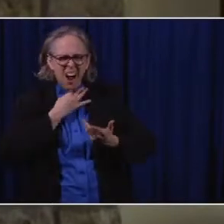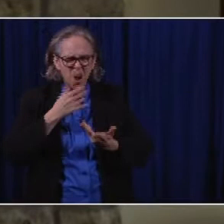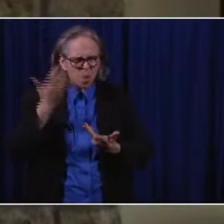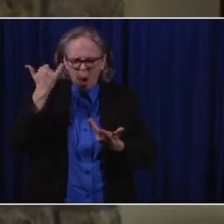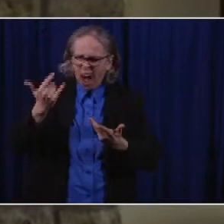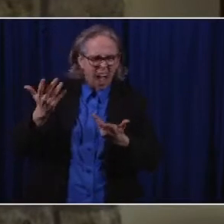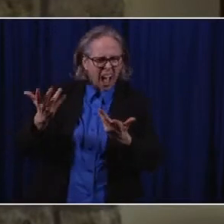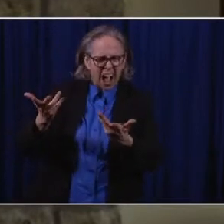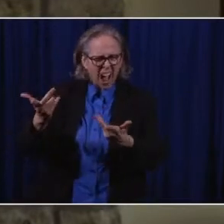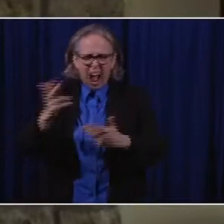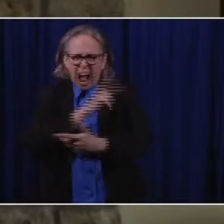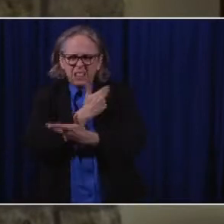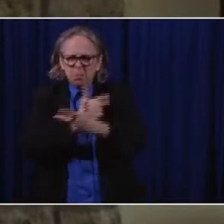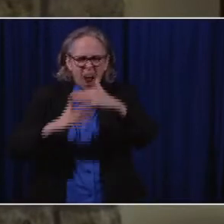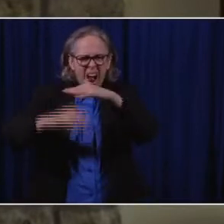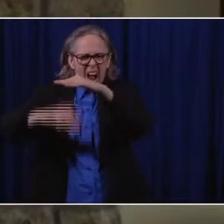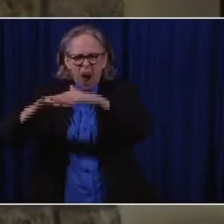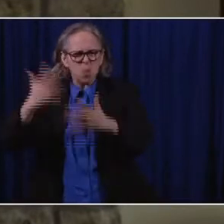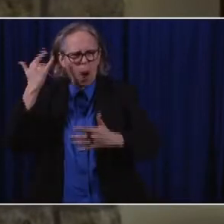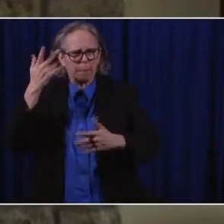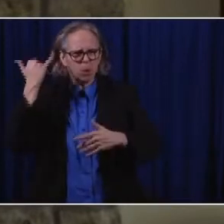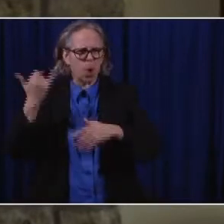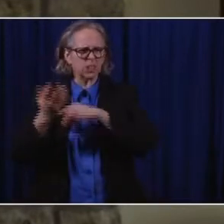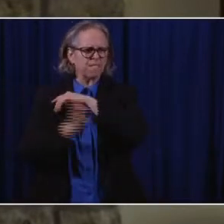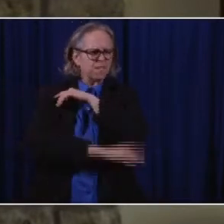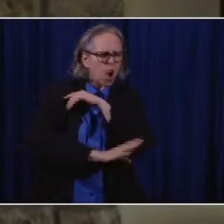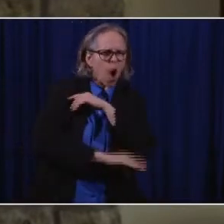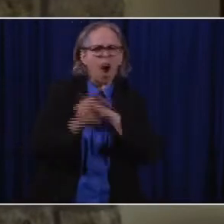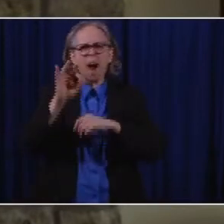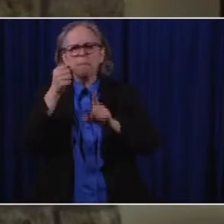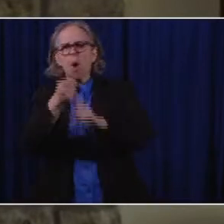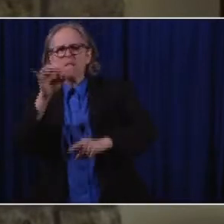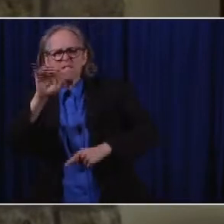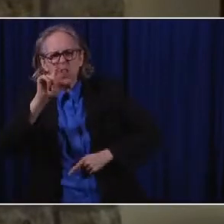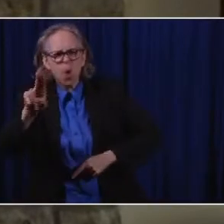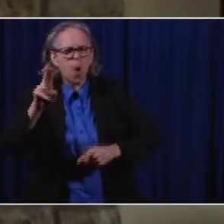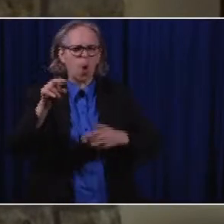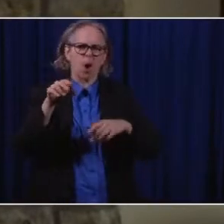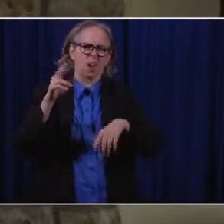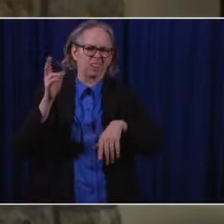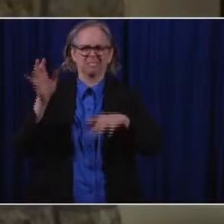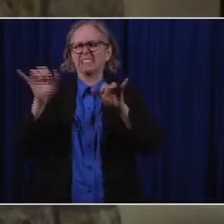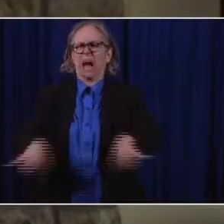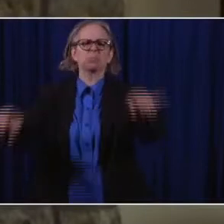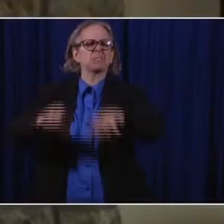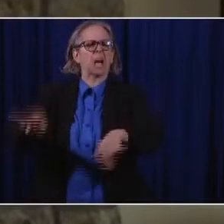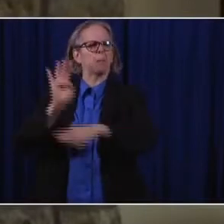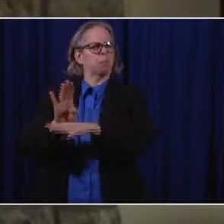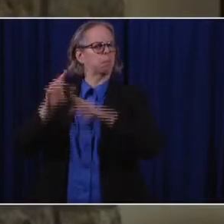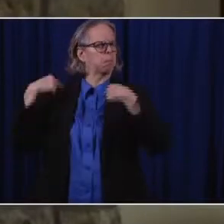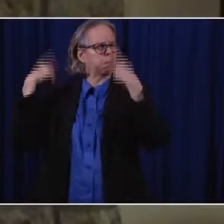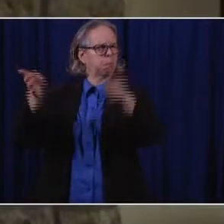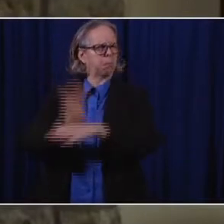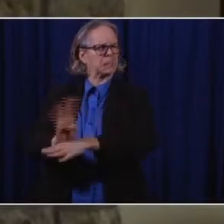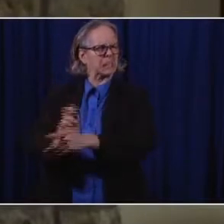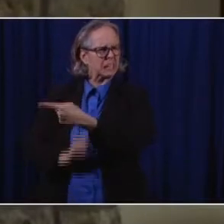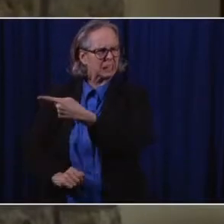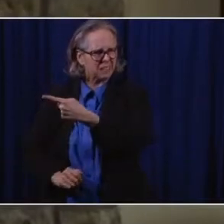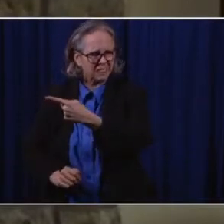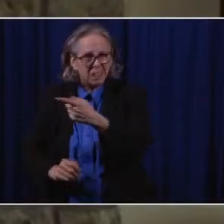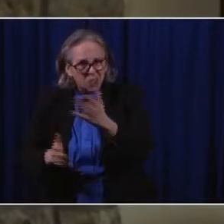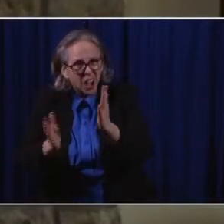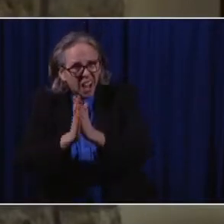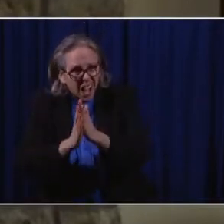are traditionally extremely full. And so, we don't have necessarily visibility into that. So I'm just asking based on previous